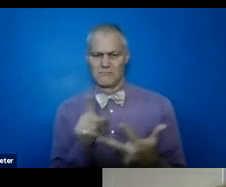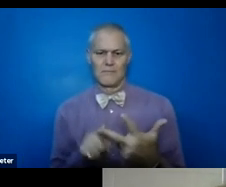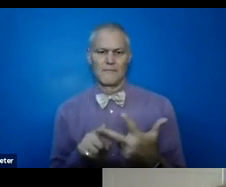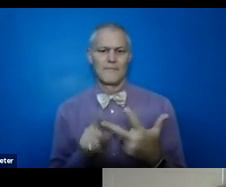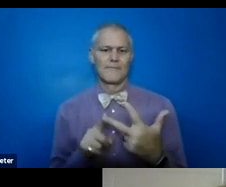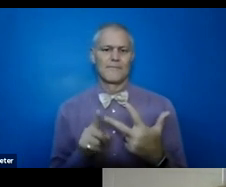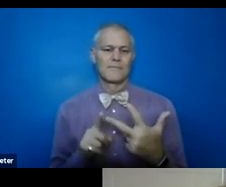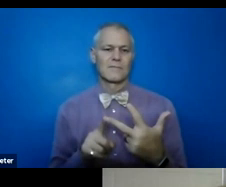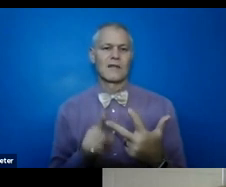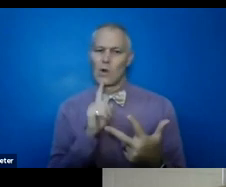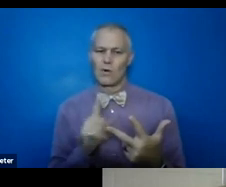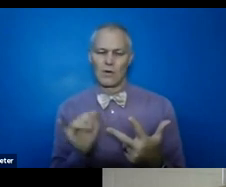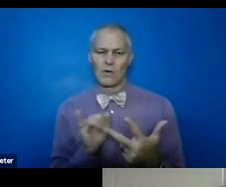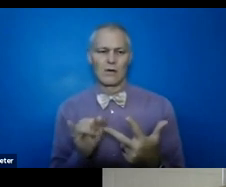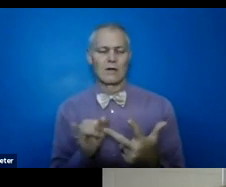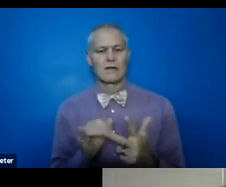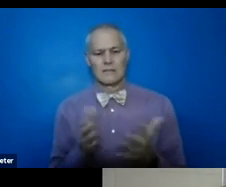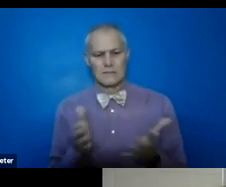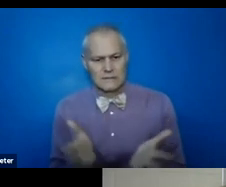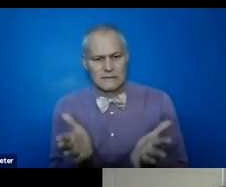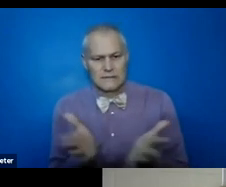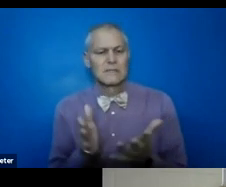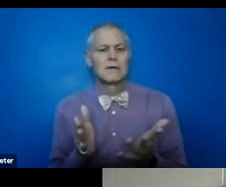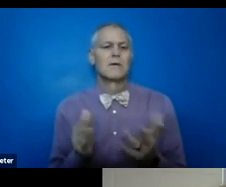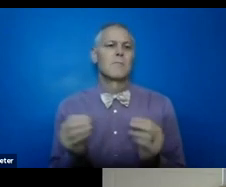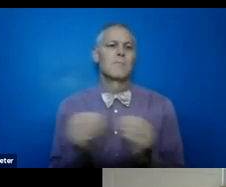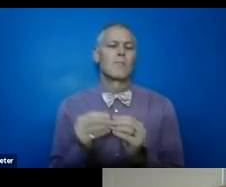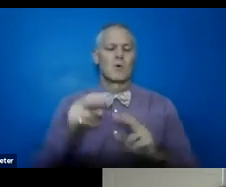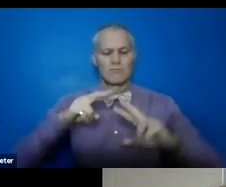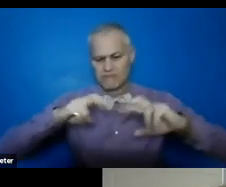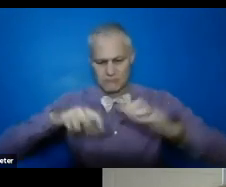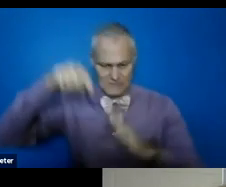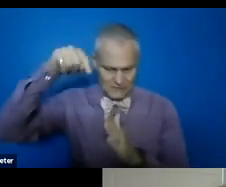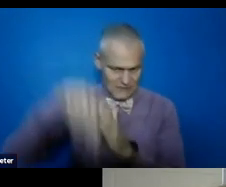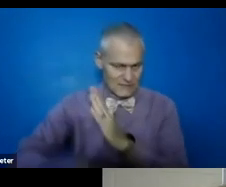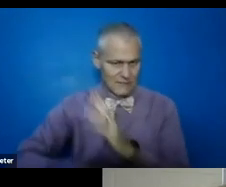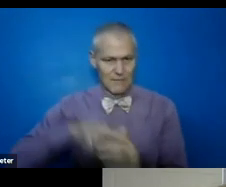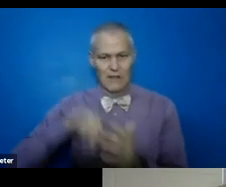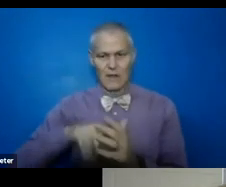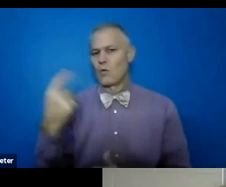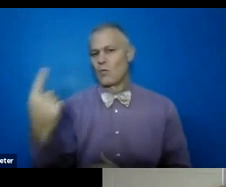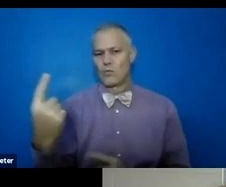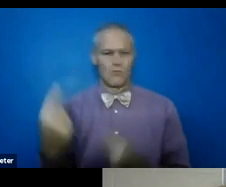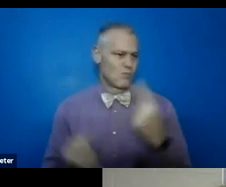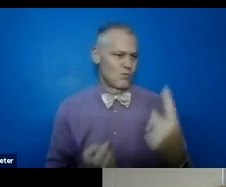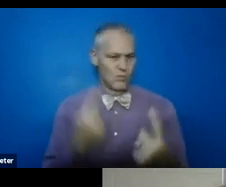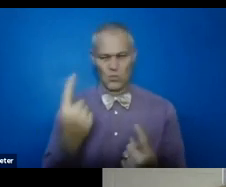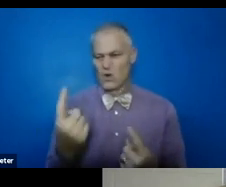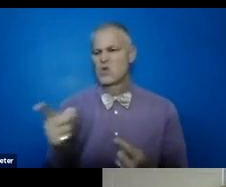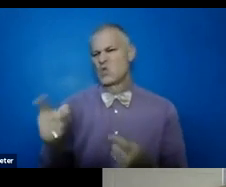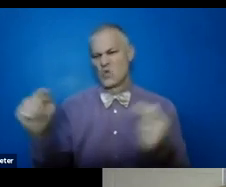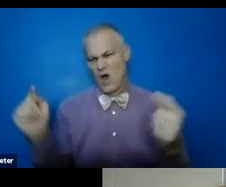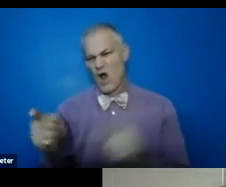third, I really want to also compel us to look beyond just the individual causer of harm or the individual perpetrator of some form of